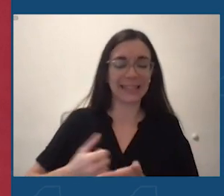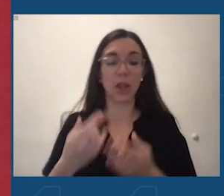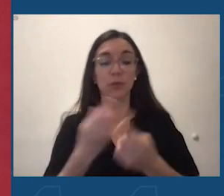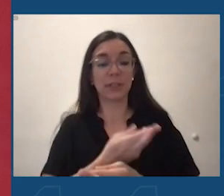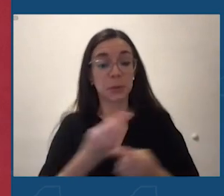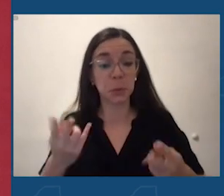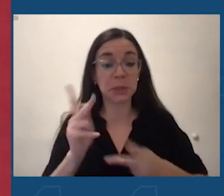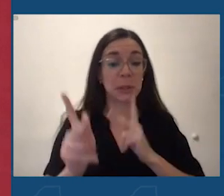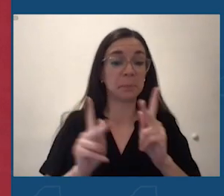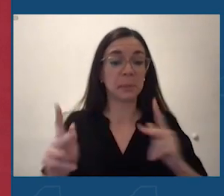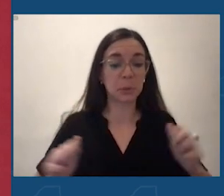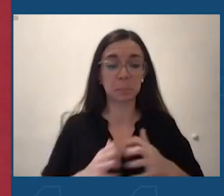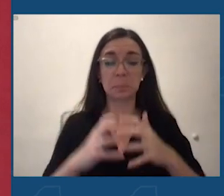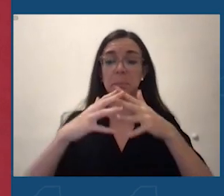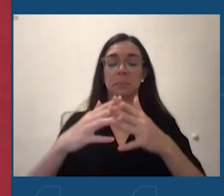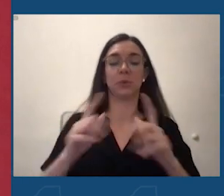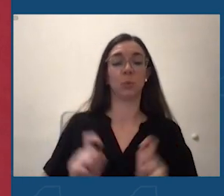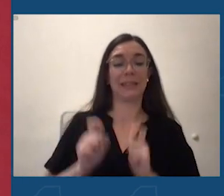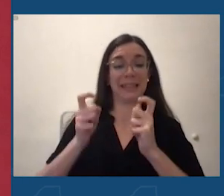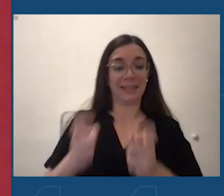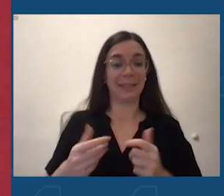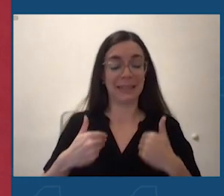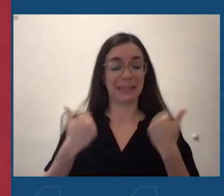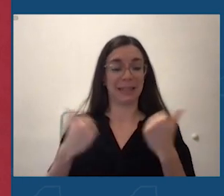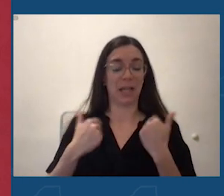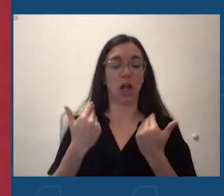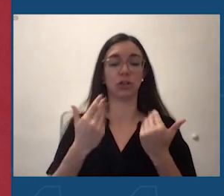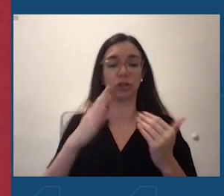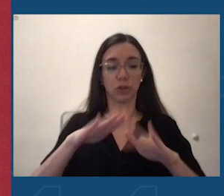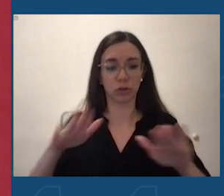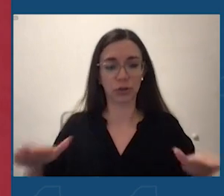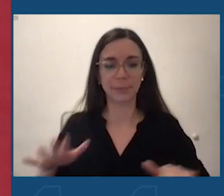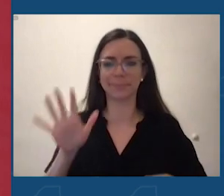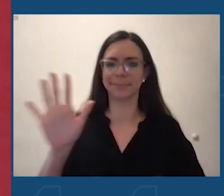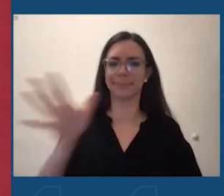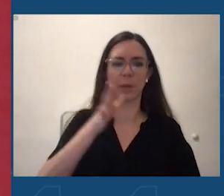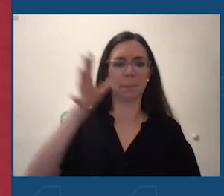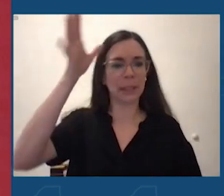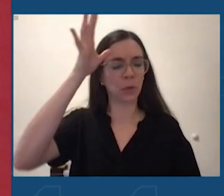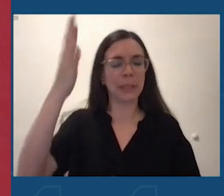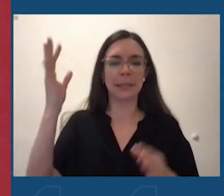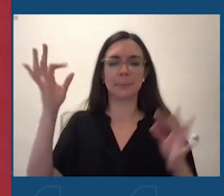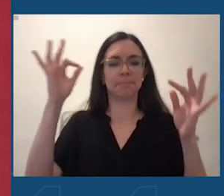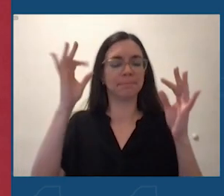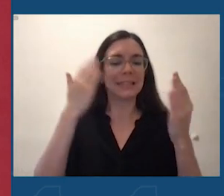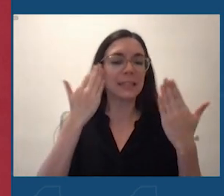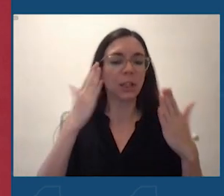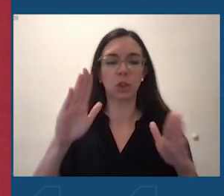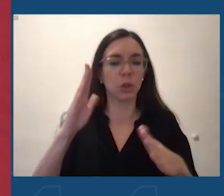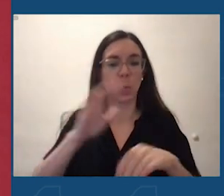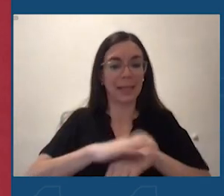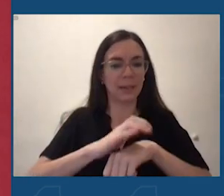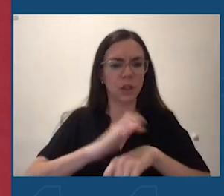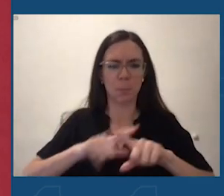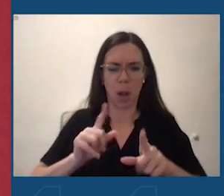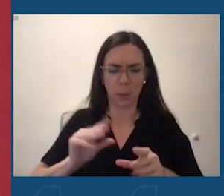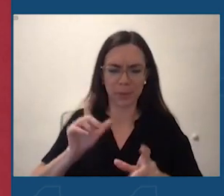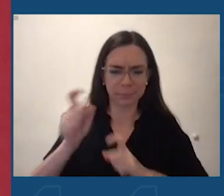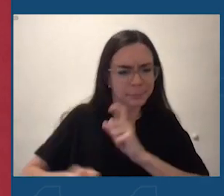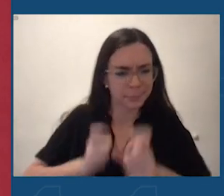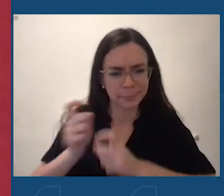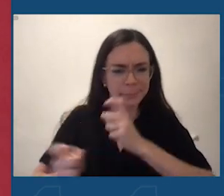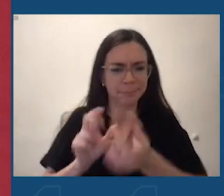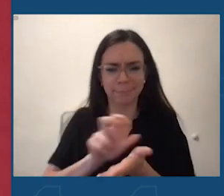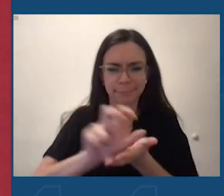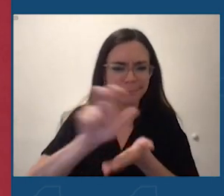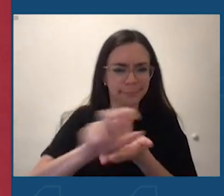these young children, whose parents knew New English, but this was the next generation, that we invest in them and show them the love of a community,